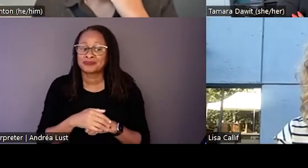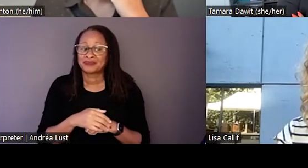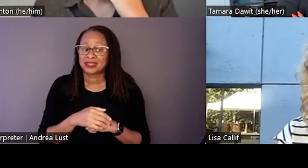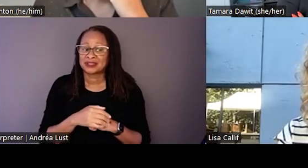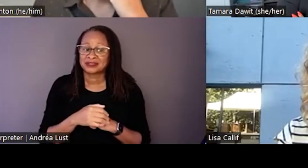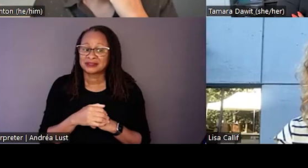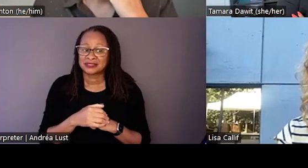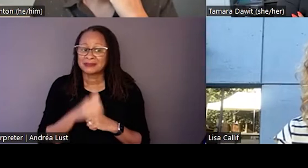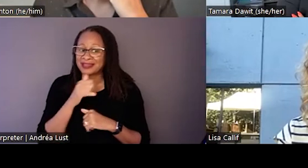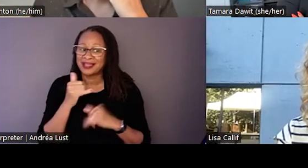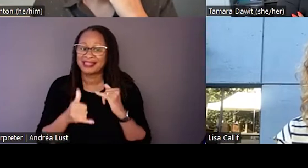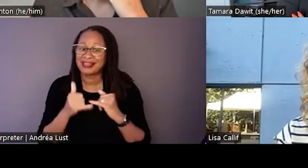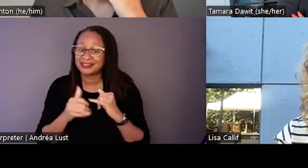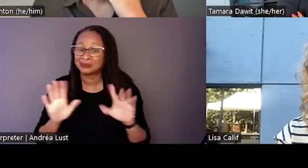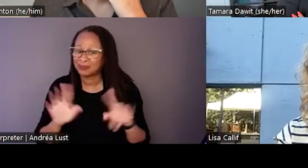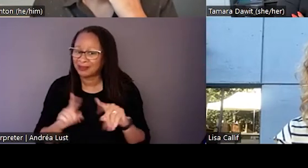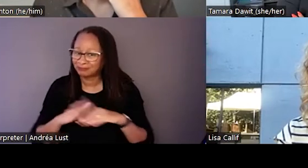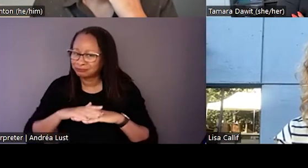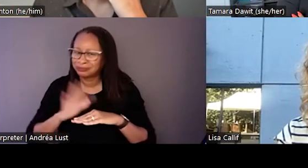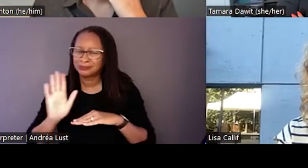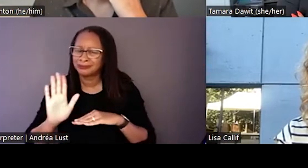But not last but least, he's also the